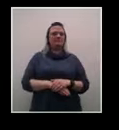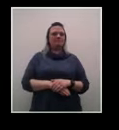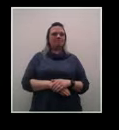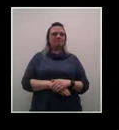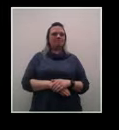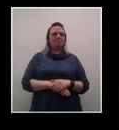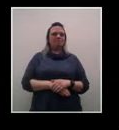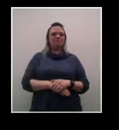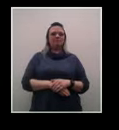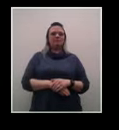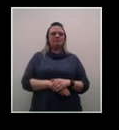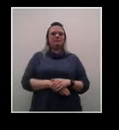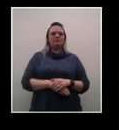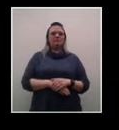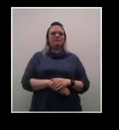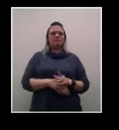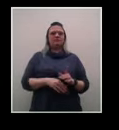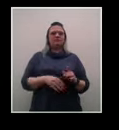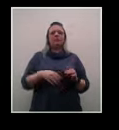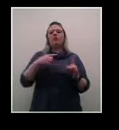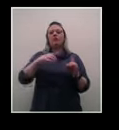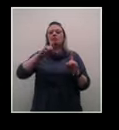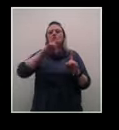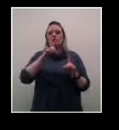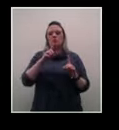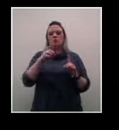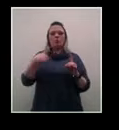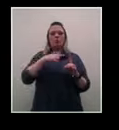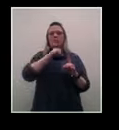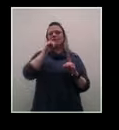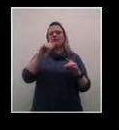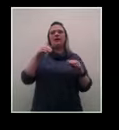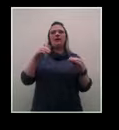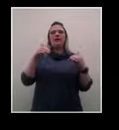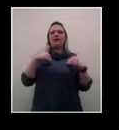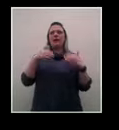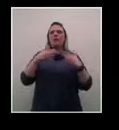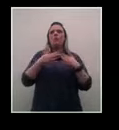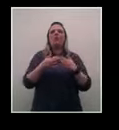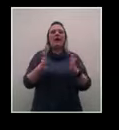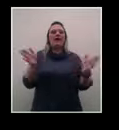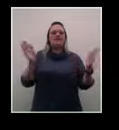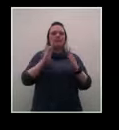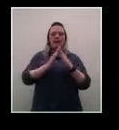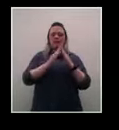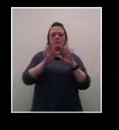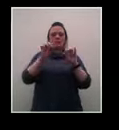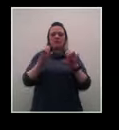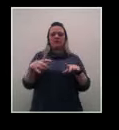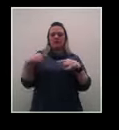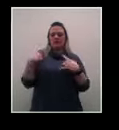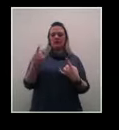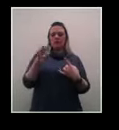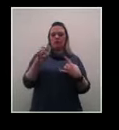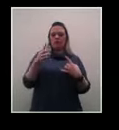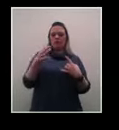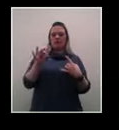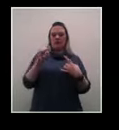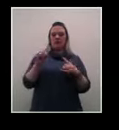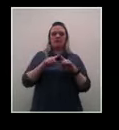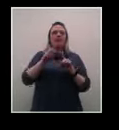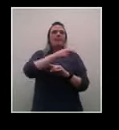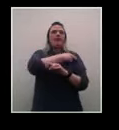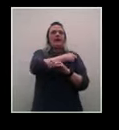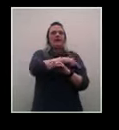Well, even though we haven't had widespread community testing from COVID-19, we know that the hospitals have